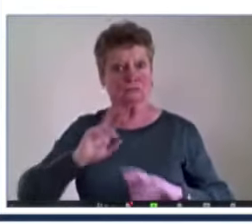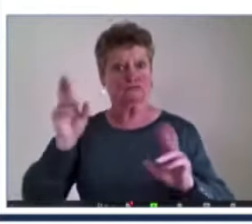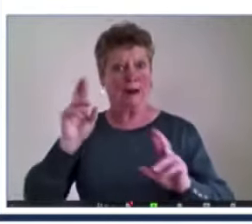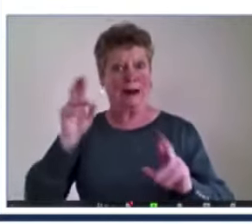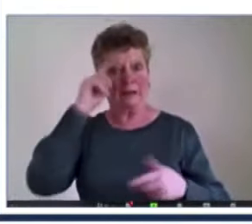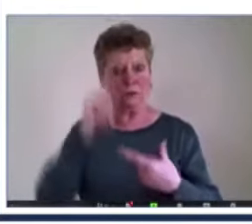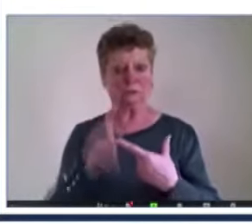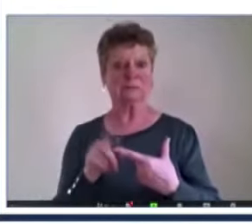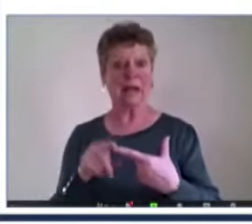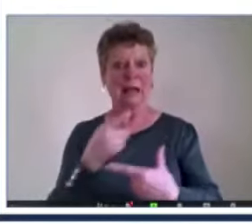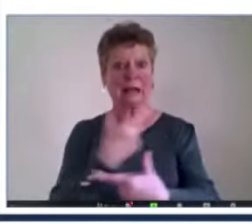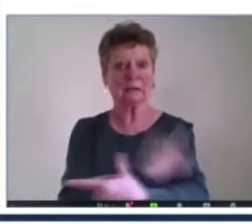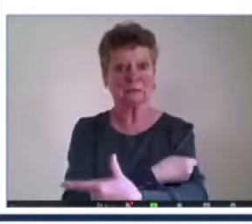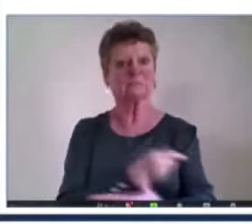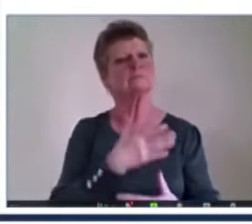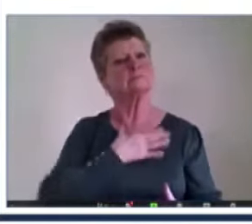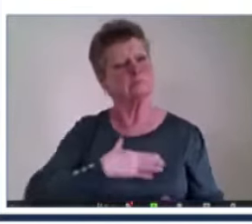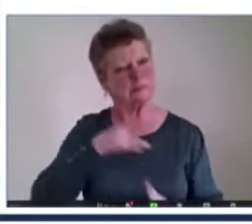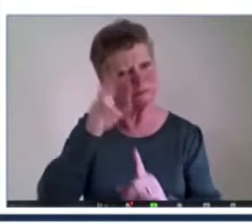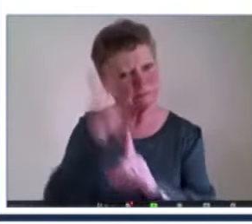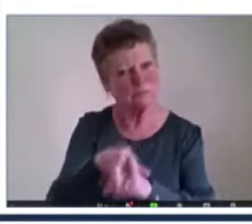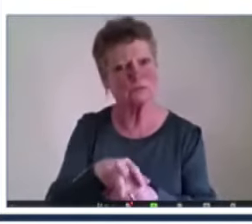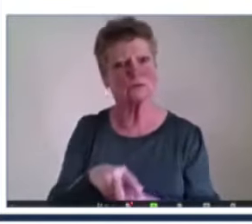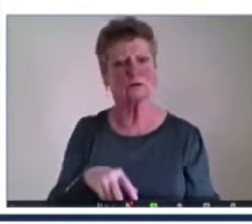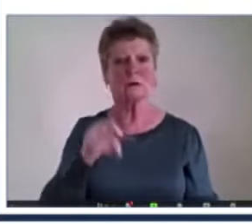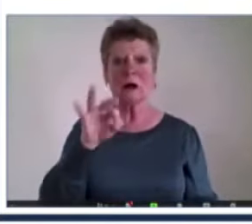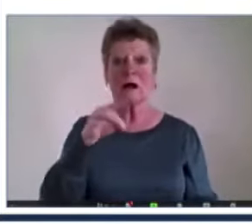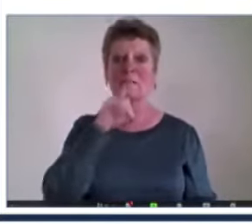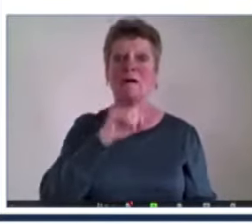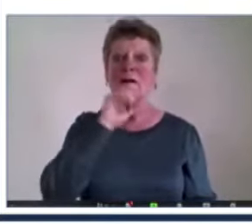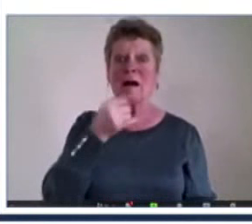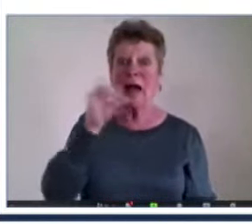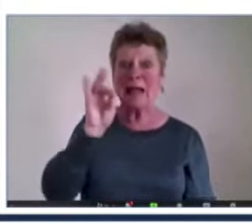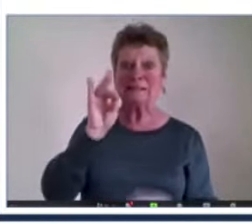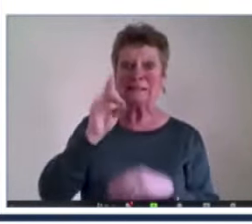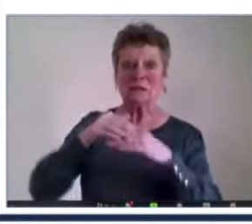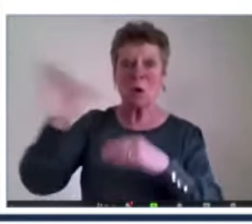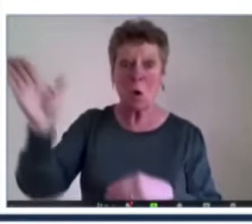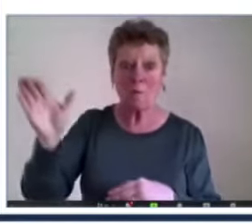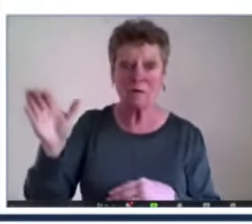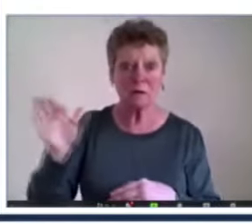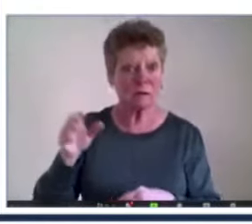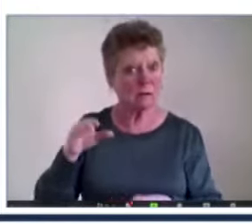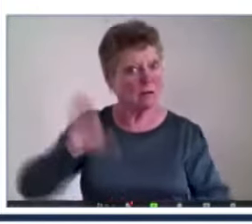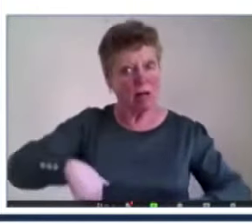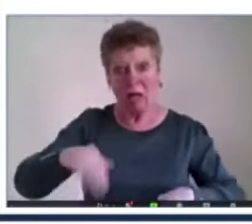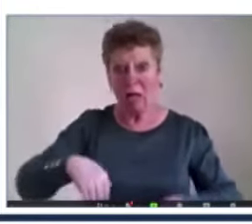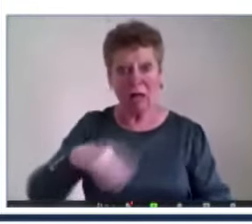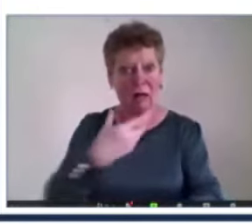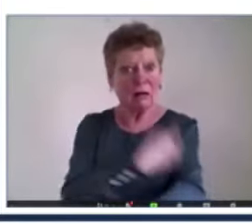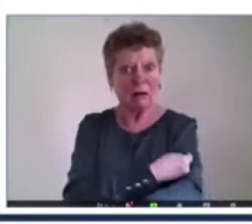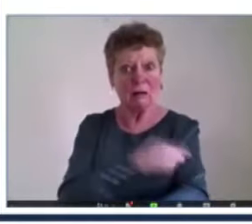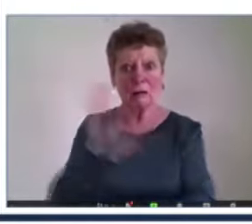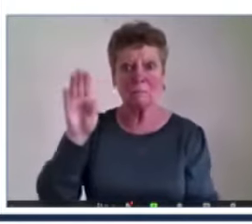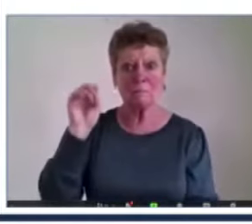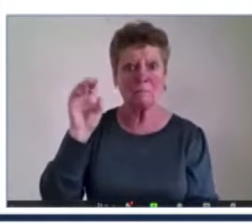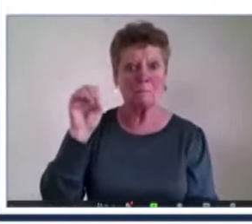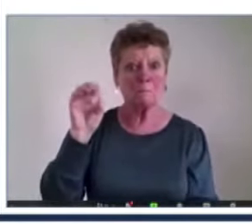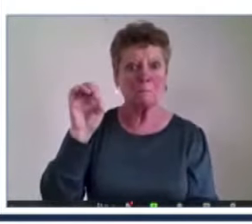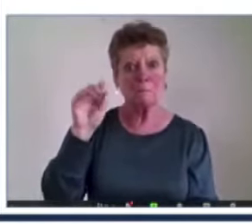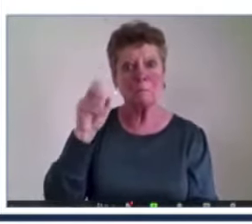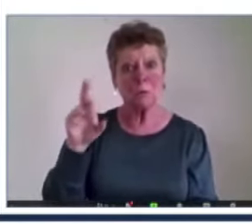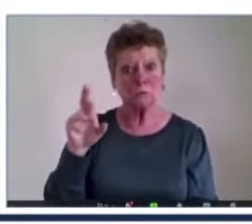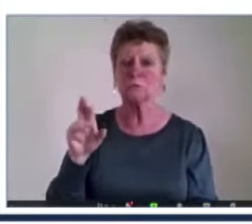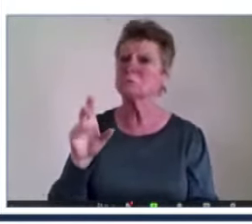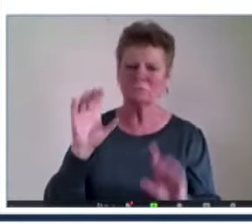And if you're 18 or older and haven't gotten your booster dose, don't wait. unless you've had a recent infection and then you have to wait the